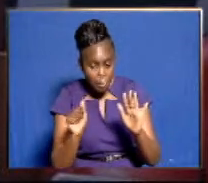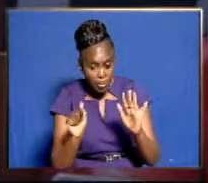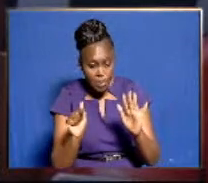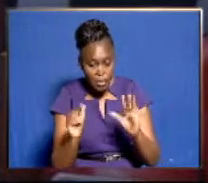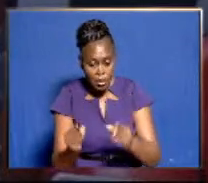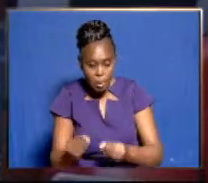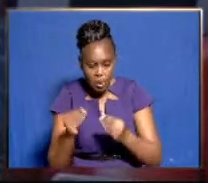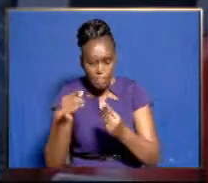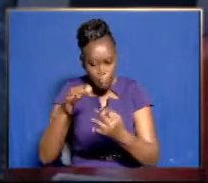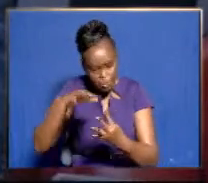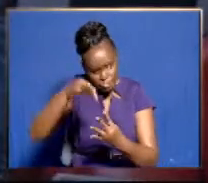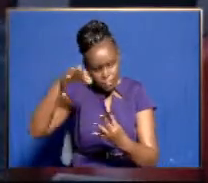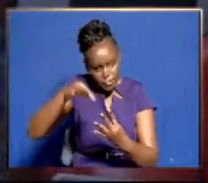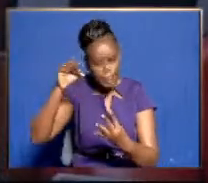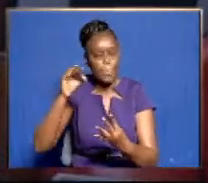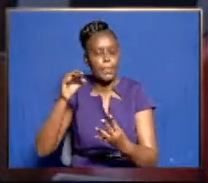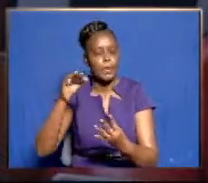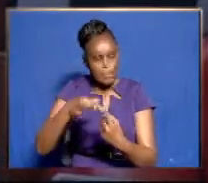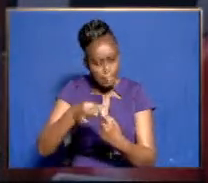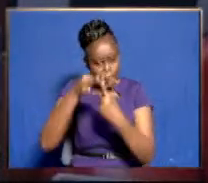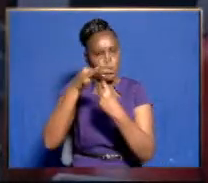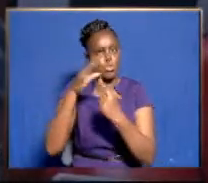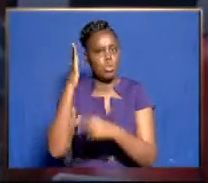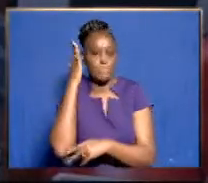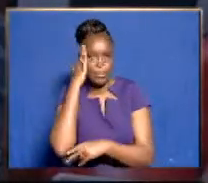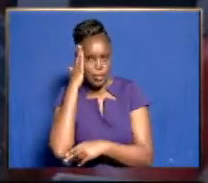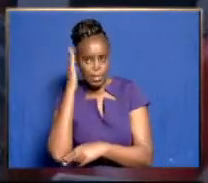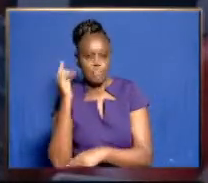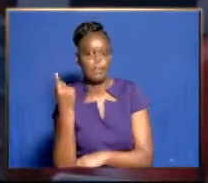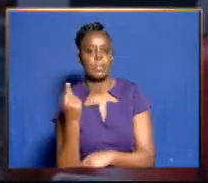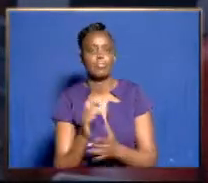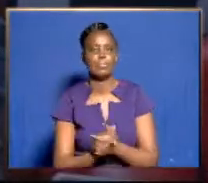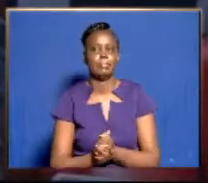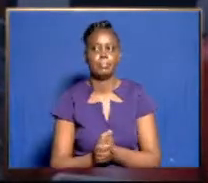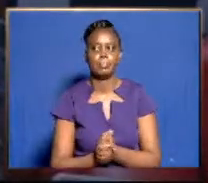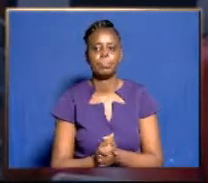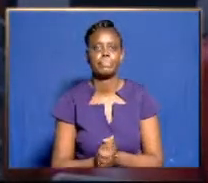given priority, Honourable Speaker. Honourable Speaker,